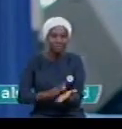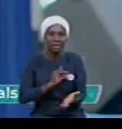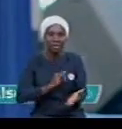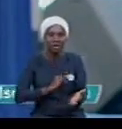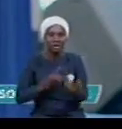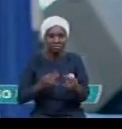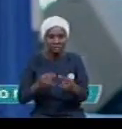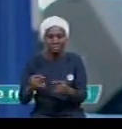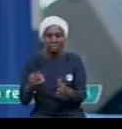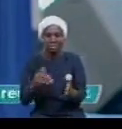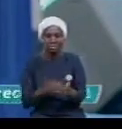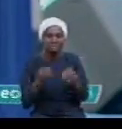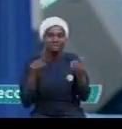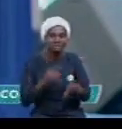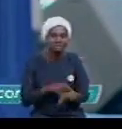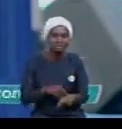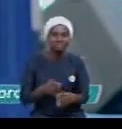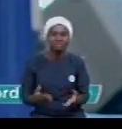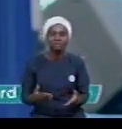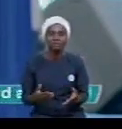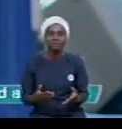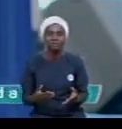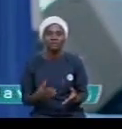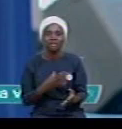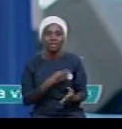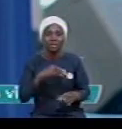off. So